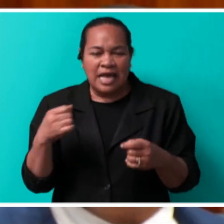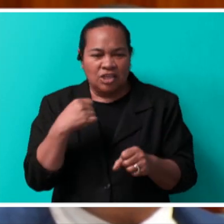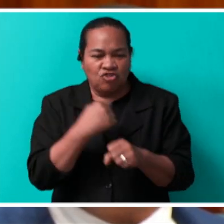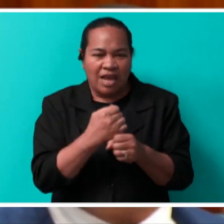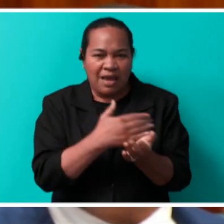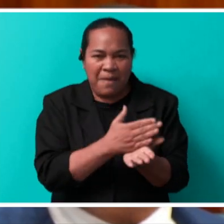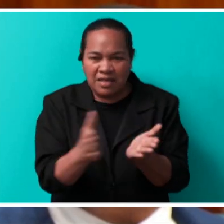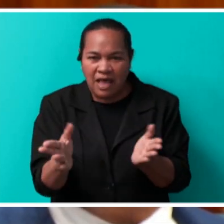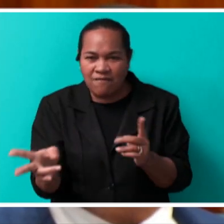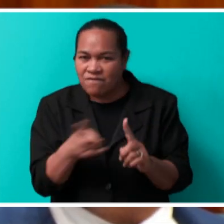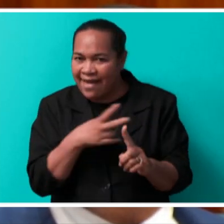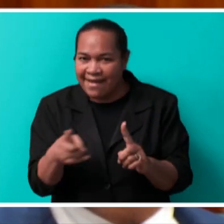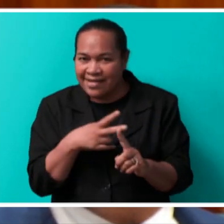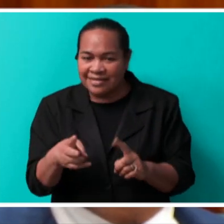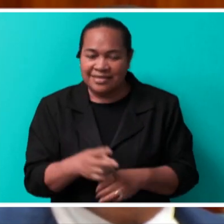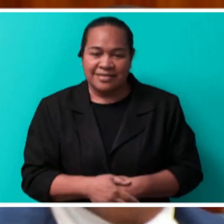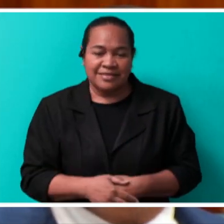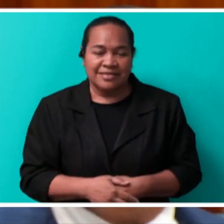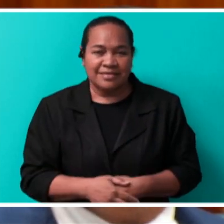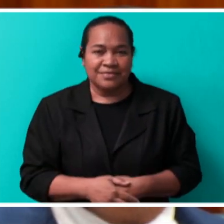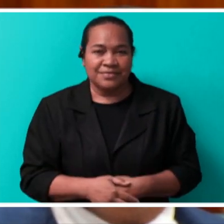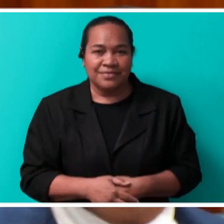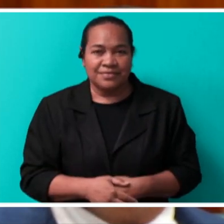violence. Mr. Speaker, sir,